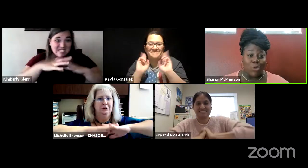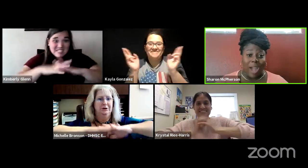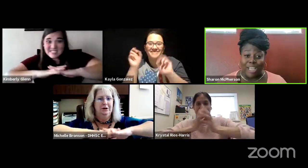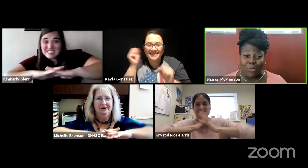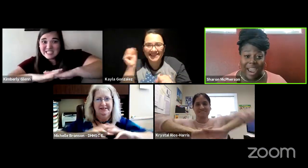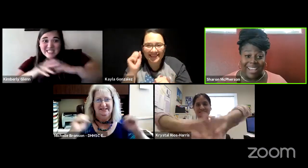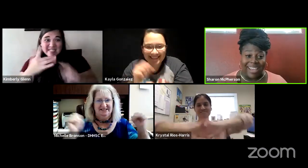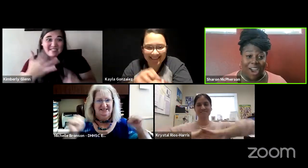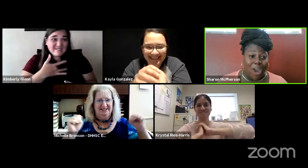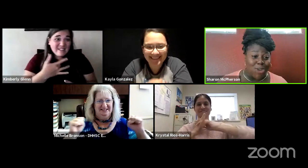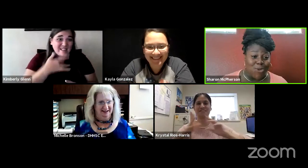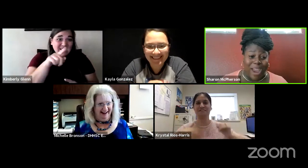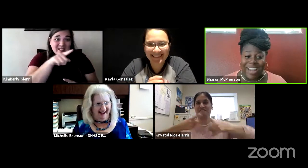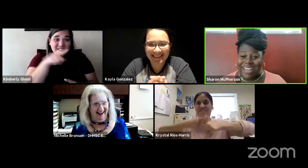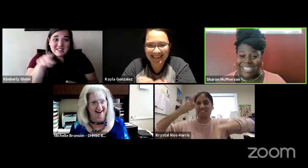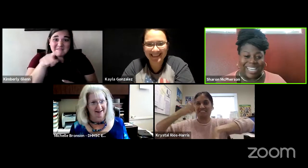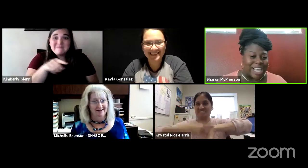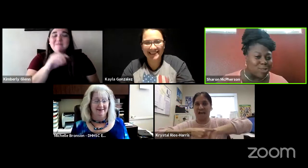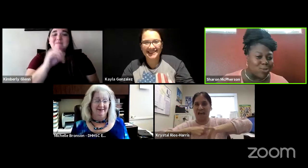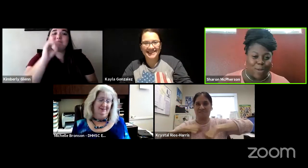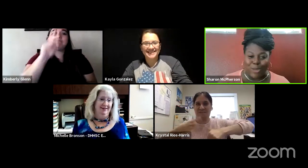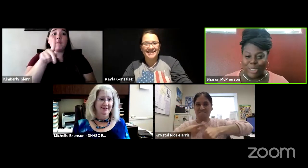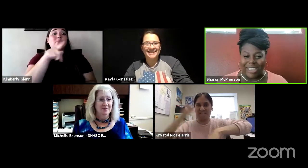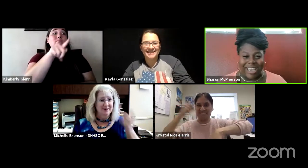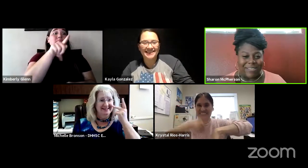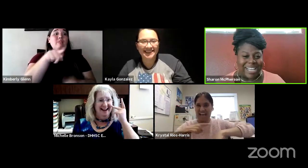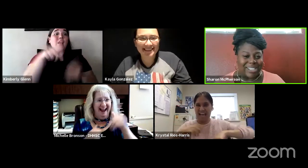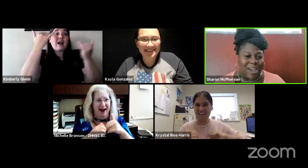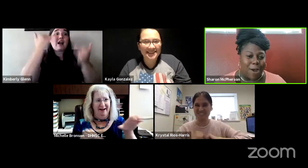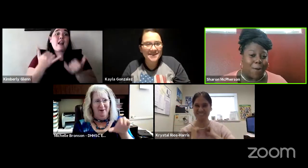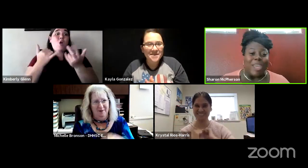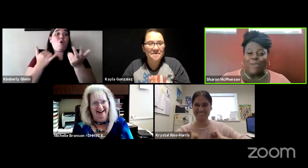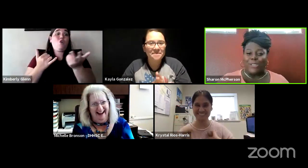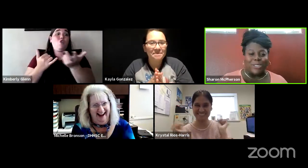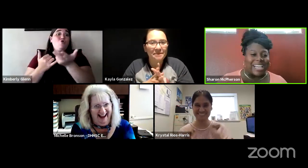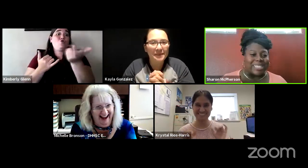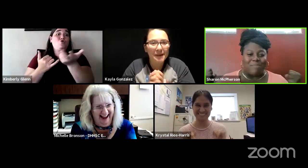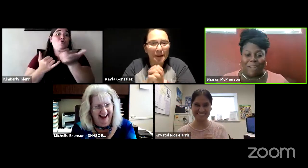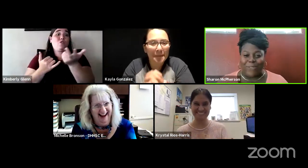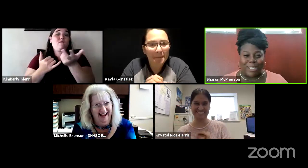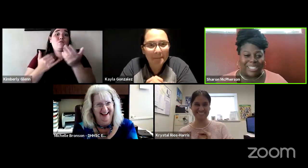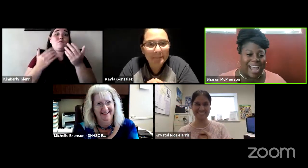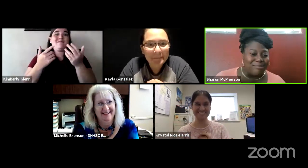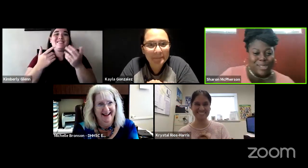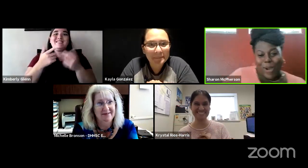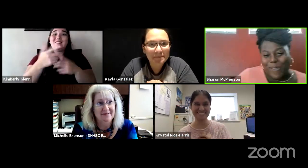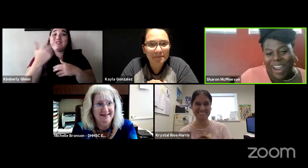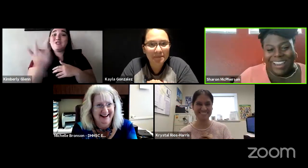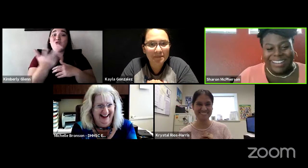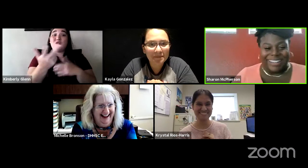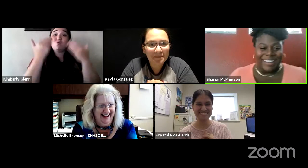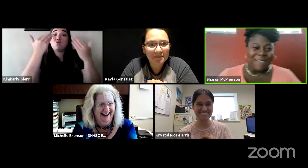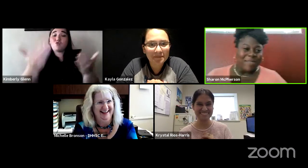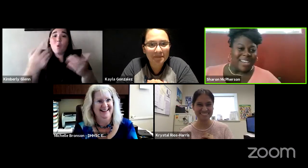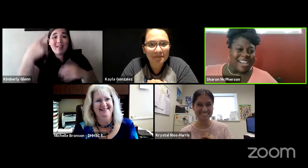Okay, are you guys ready? Are you ready? Let's roll up your sleeves. Let's go. Crystal's saying this is my first time, so